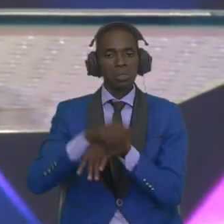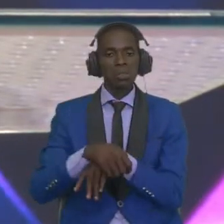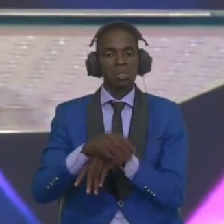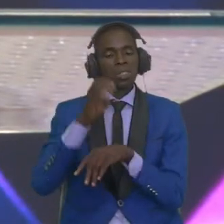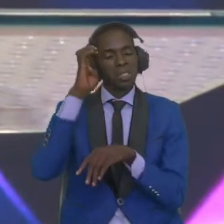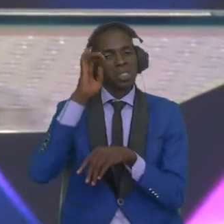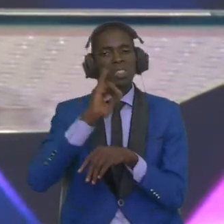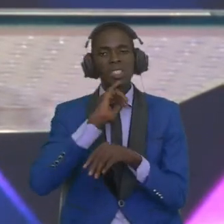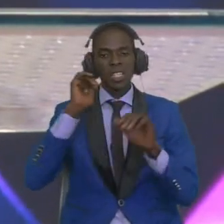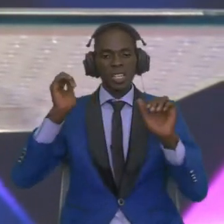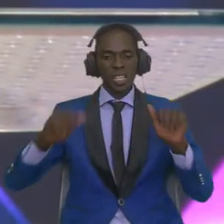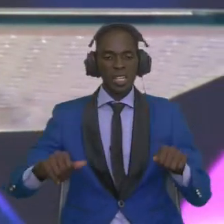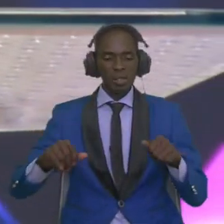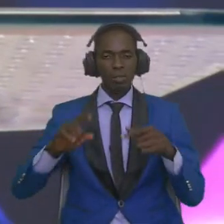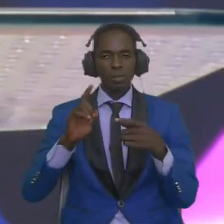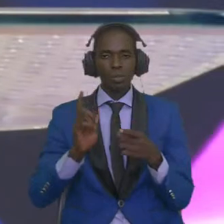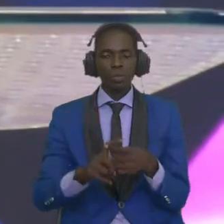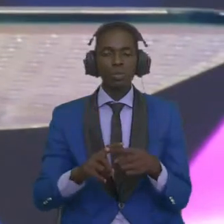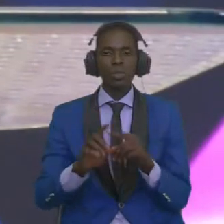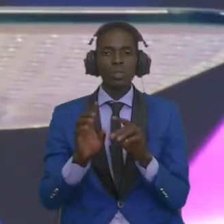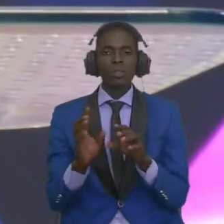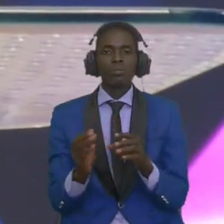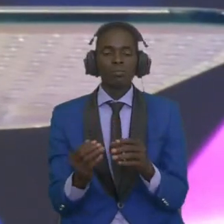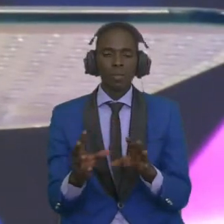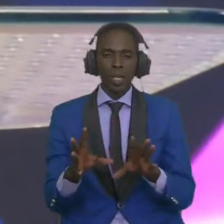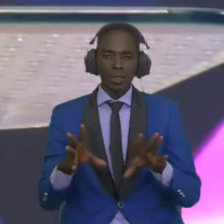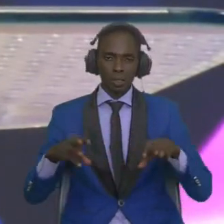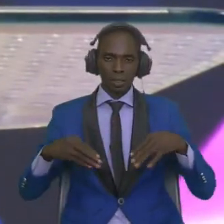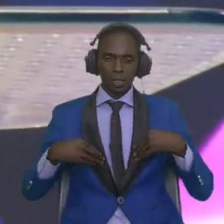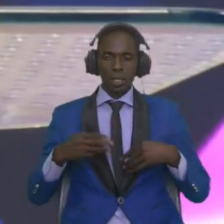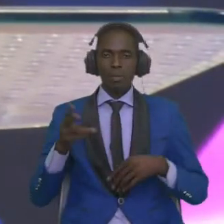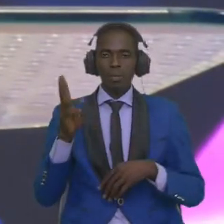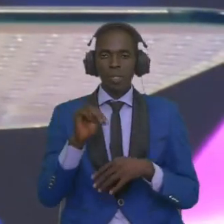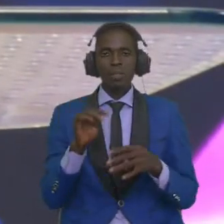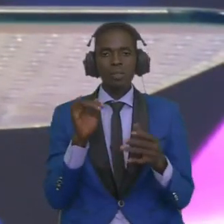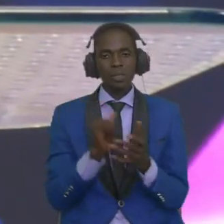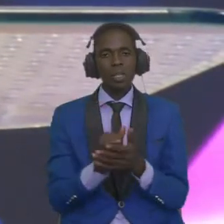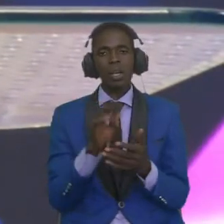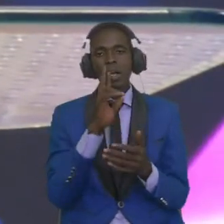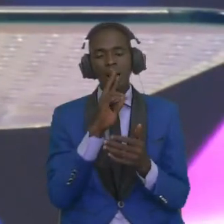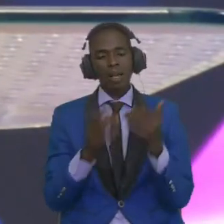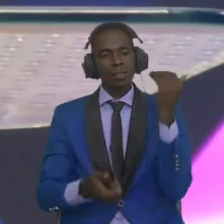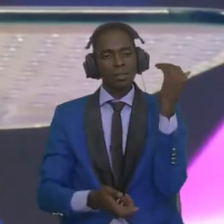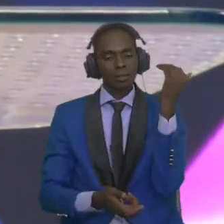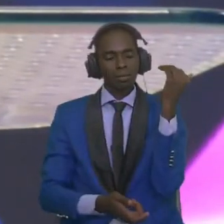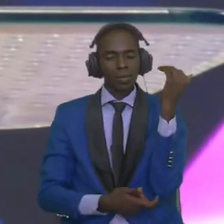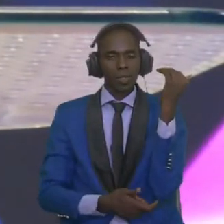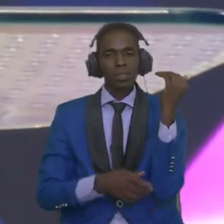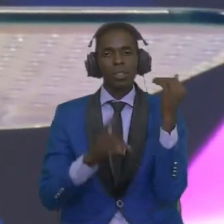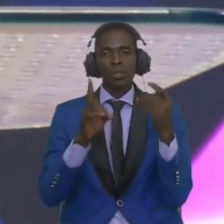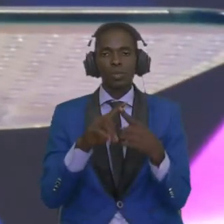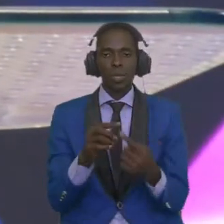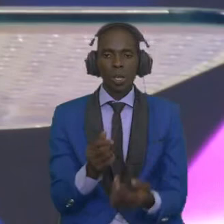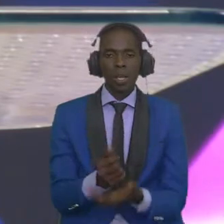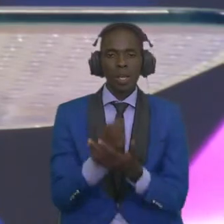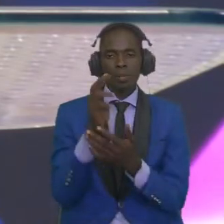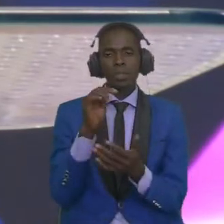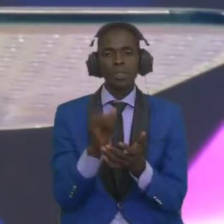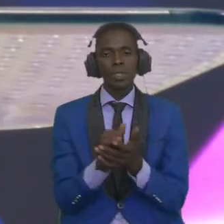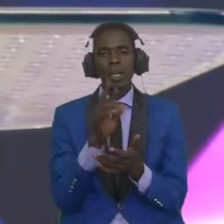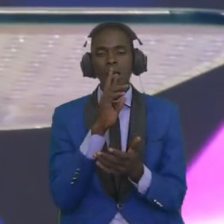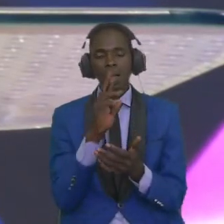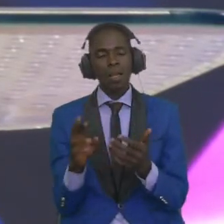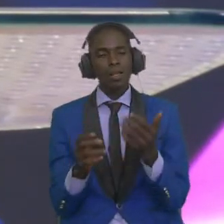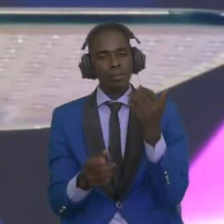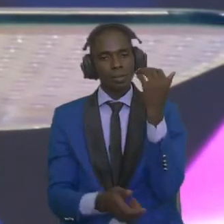is able to succor them that are tempted," to sustain them that are tempted,